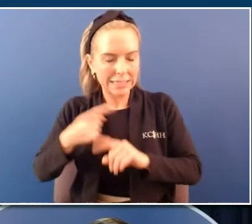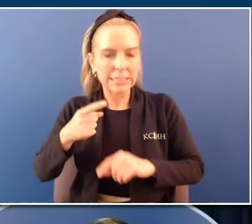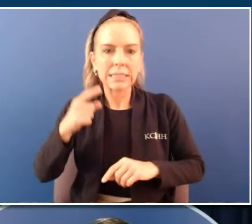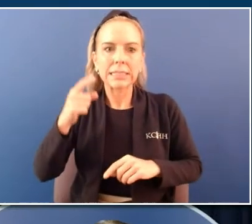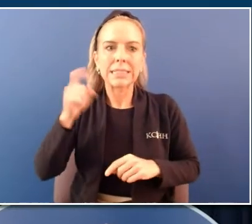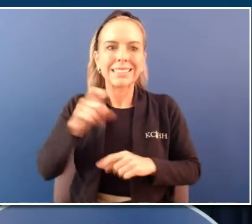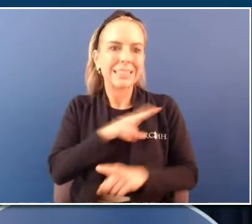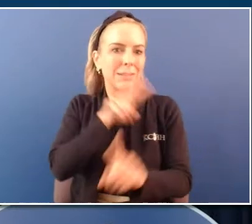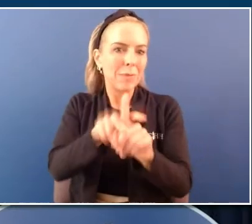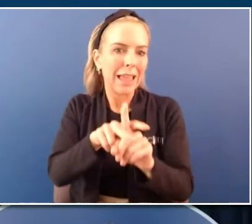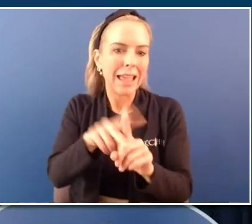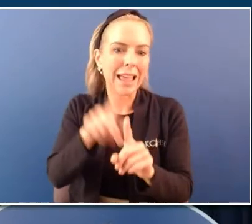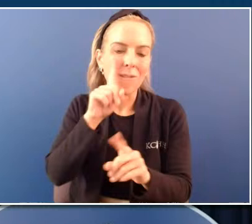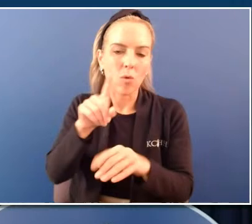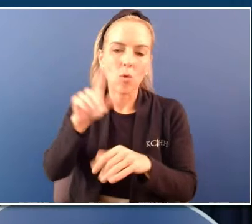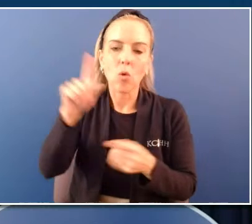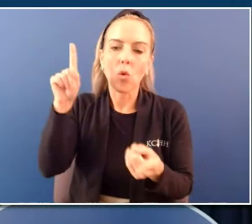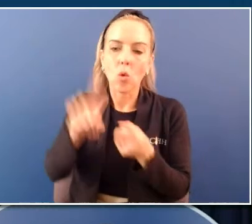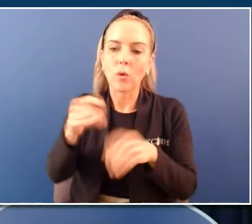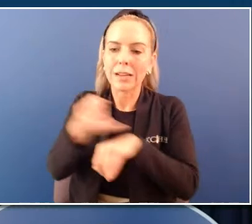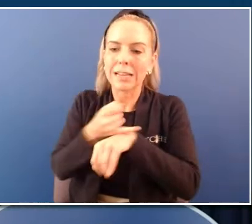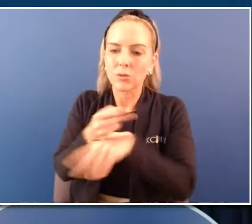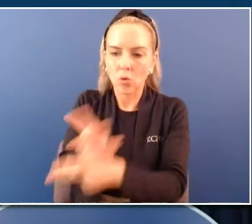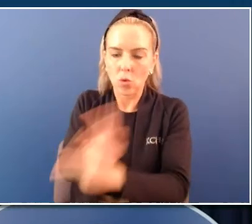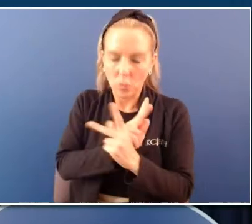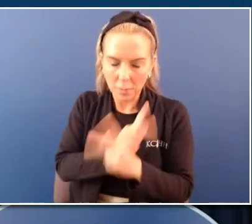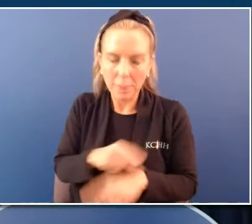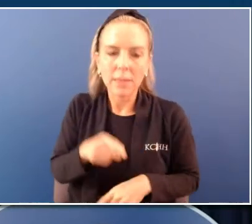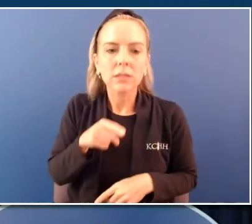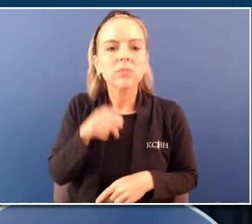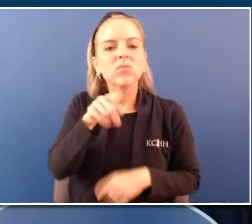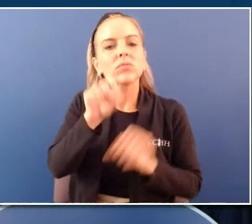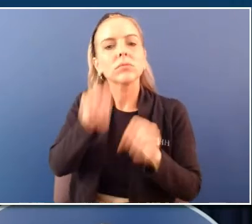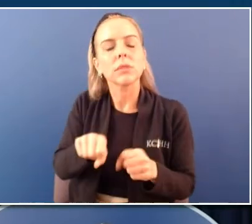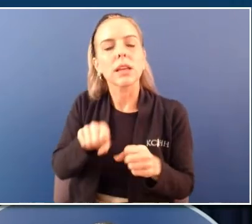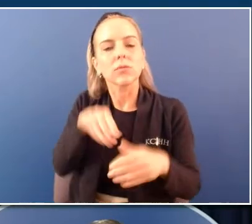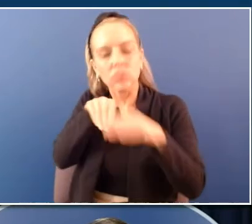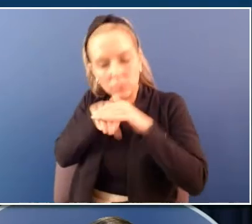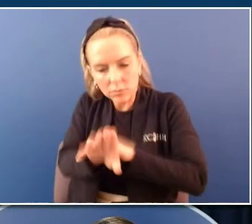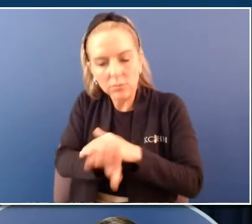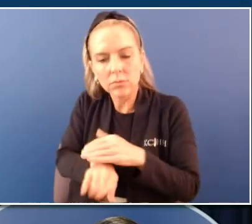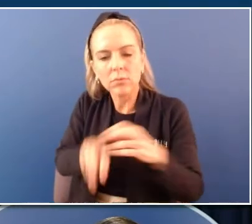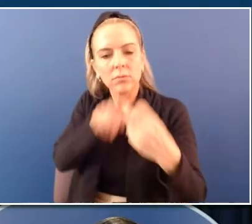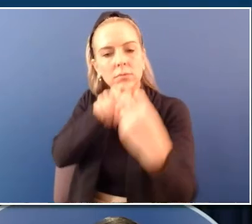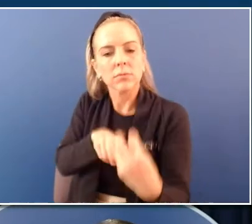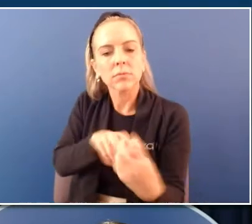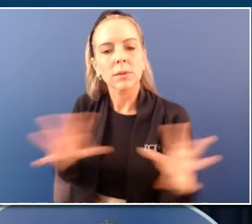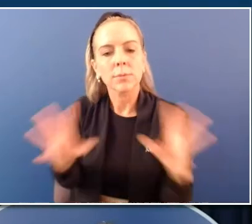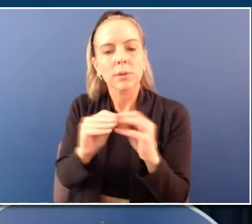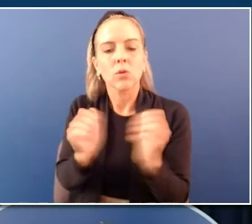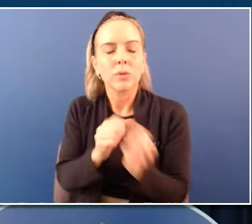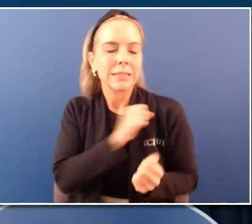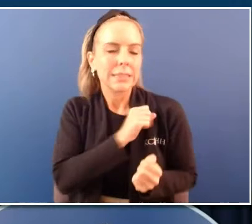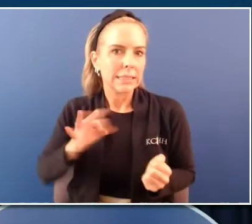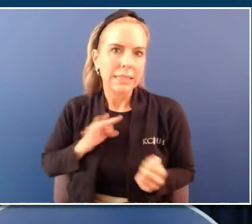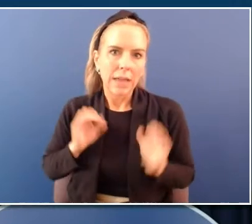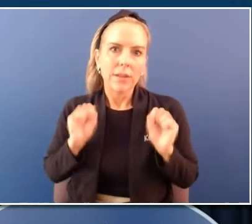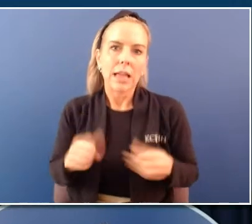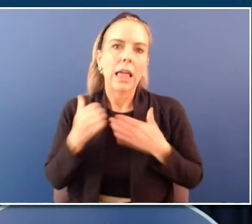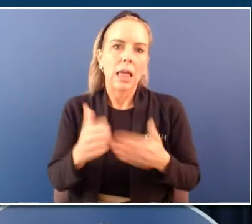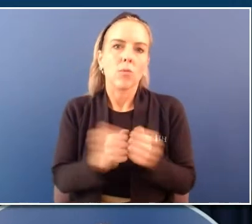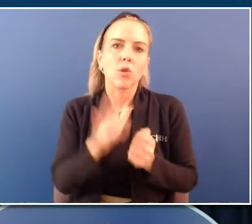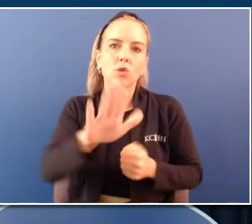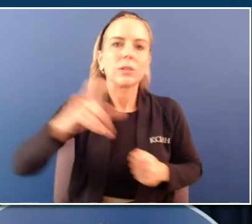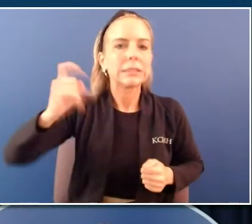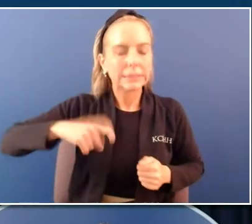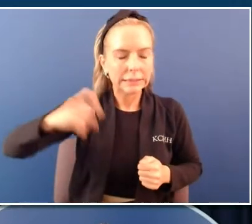counties I previously read, and it's where you can meet with staff and learn how they may be able to assist with your needs. If you cannot make